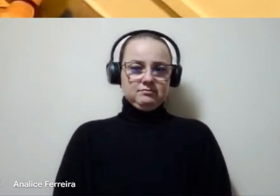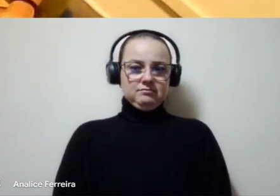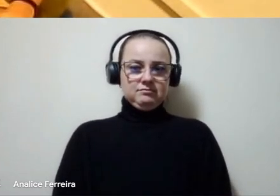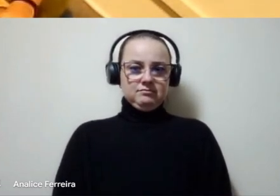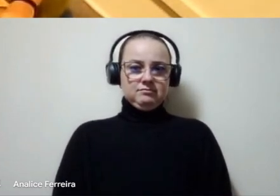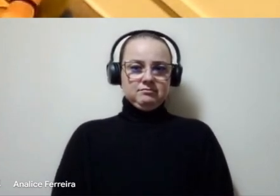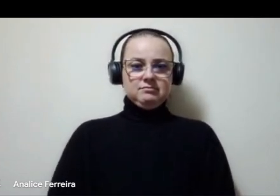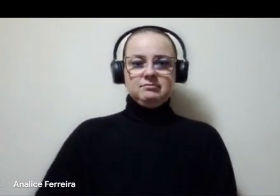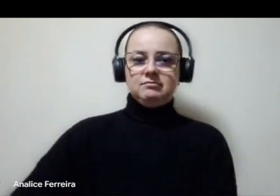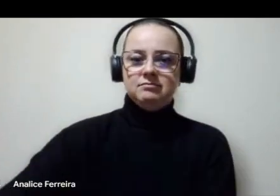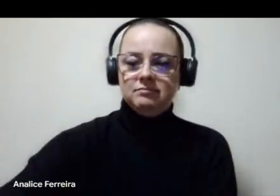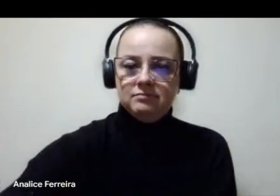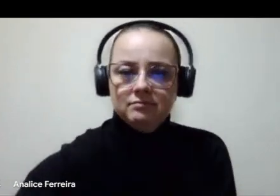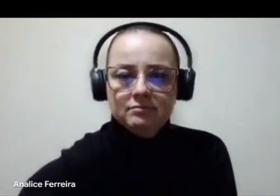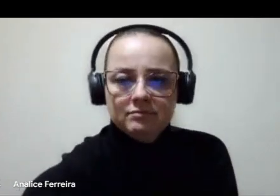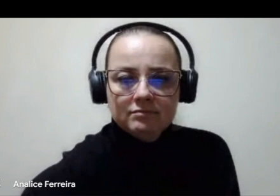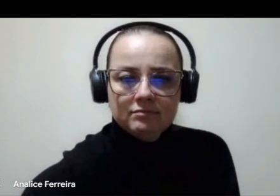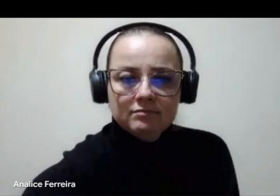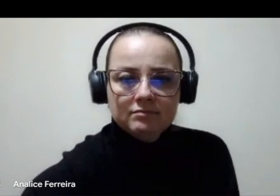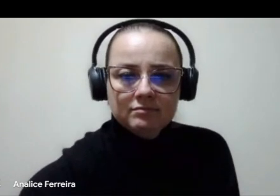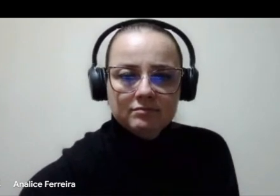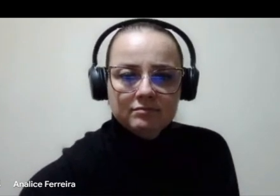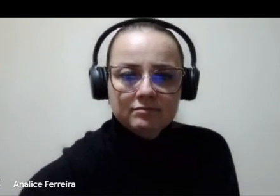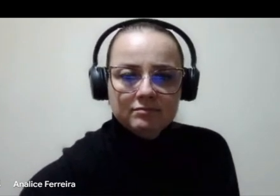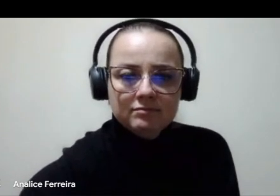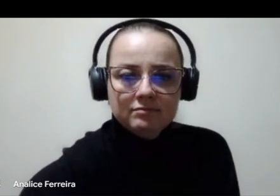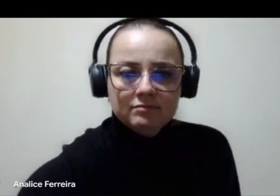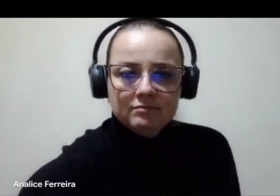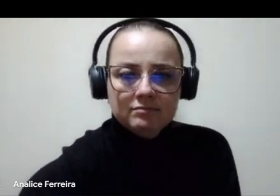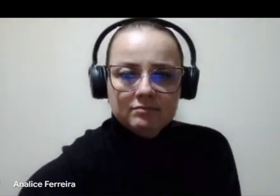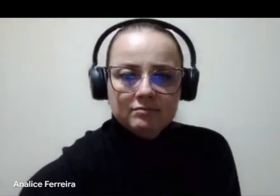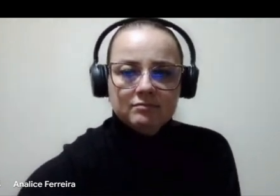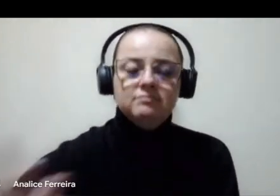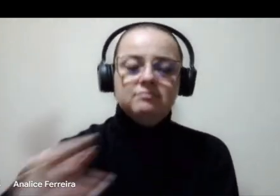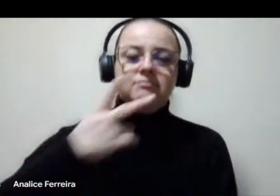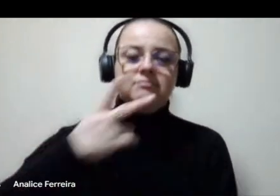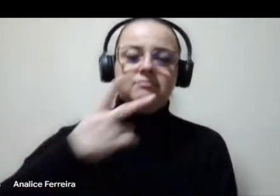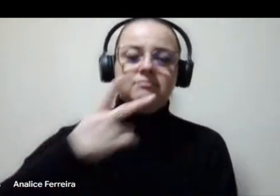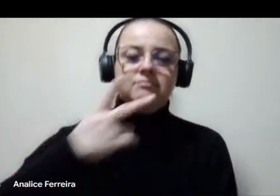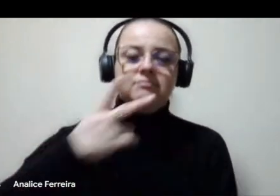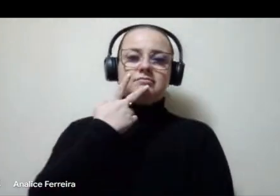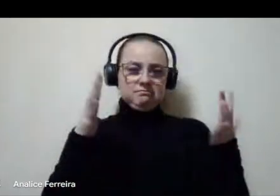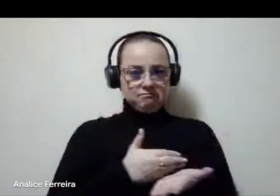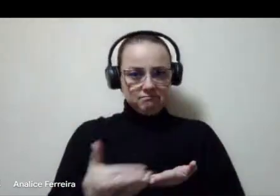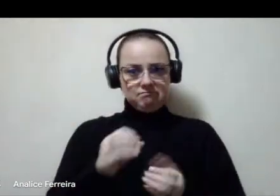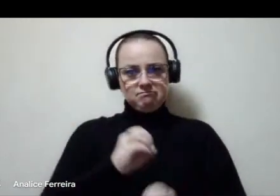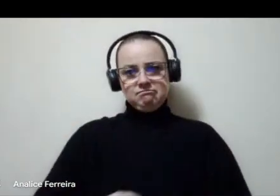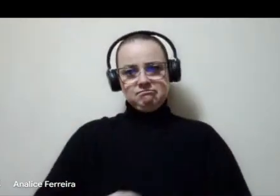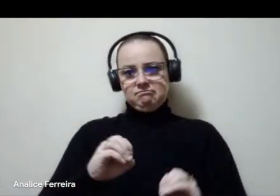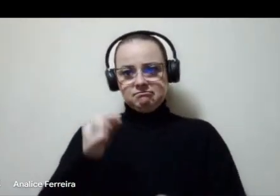I just wanted to make a saudade initial, we are here very happy to be here with the presence of you,